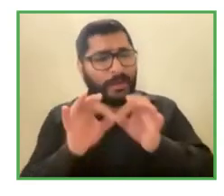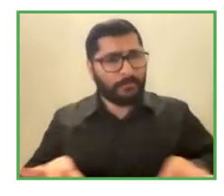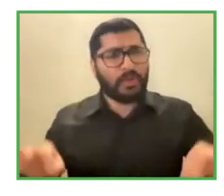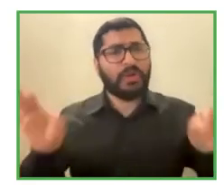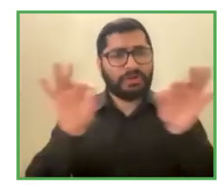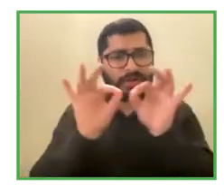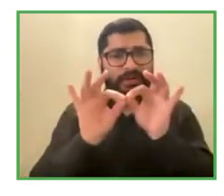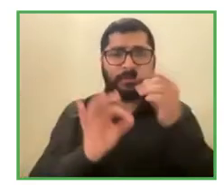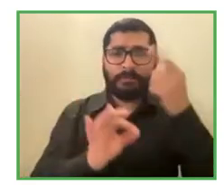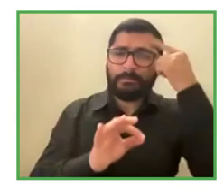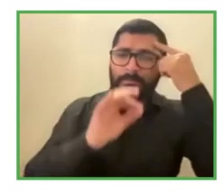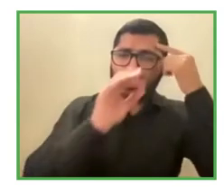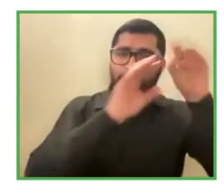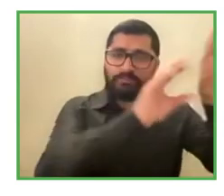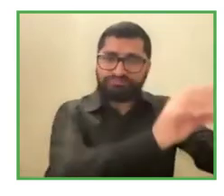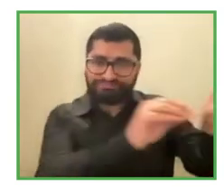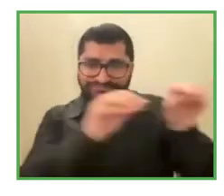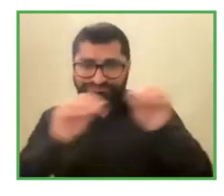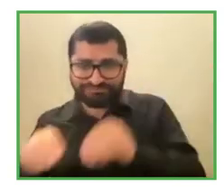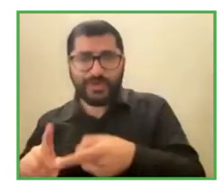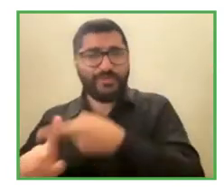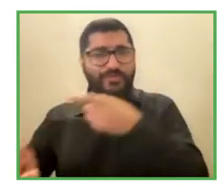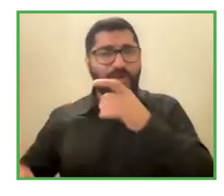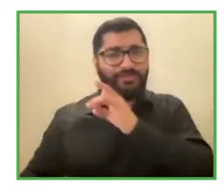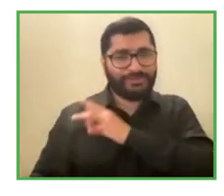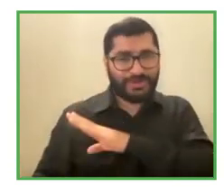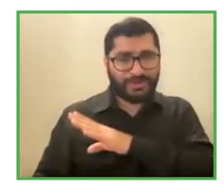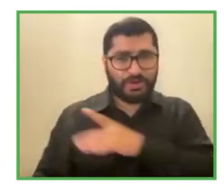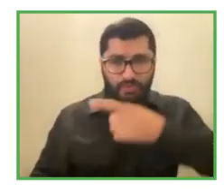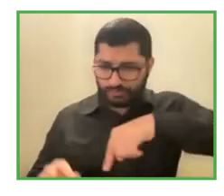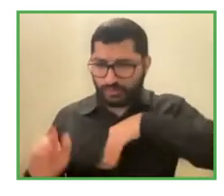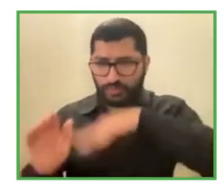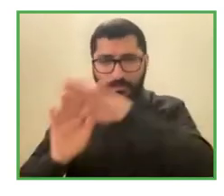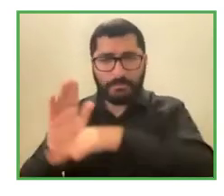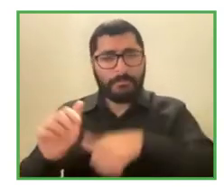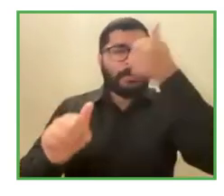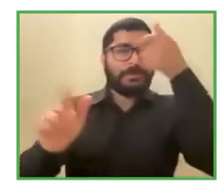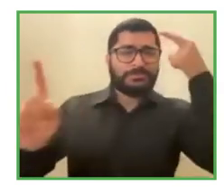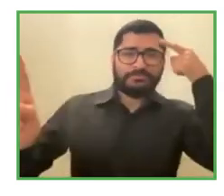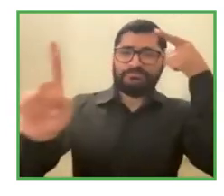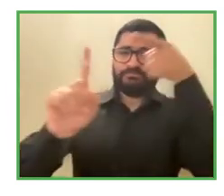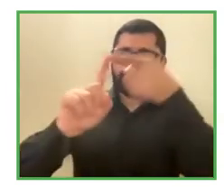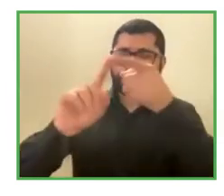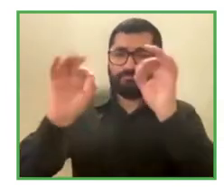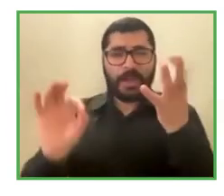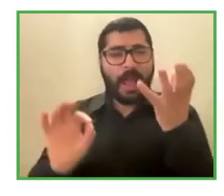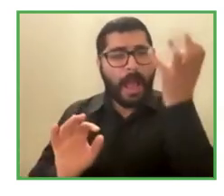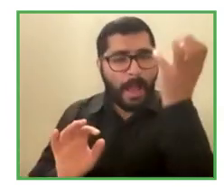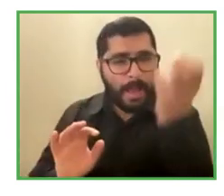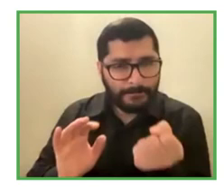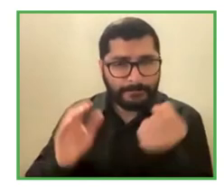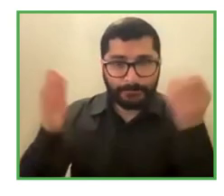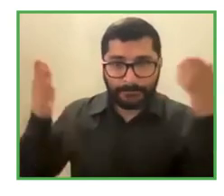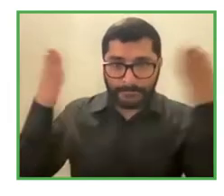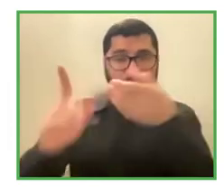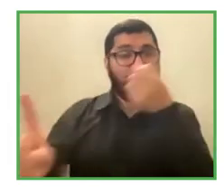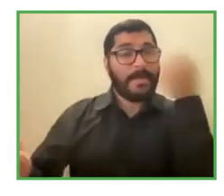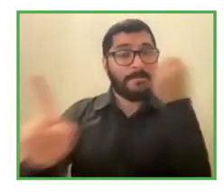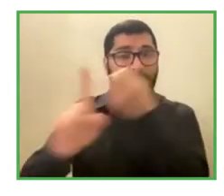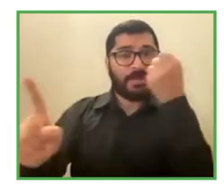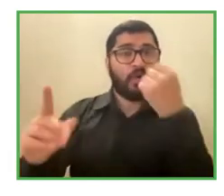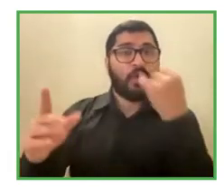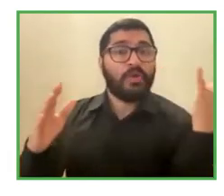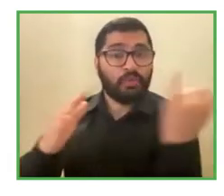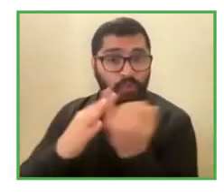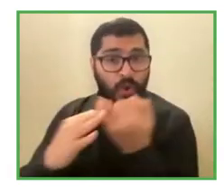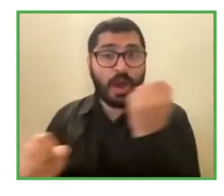important for Chile, because our main objective is to have more impact